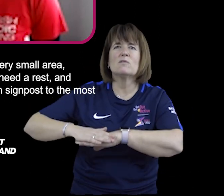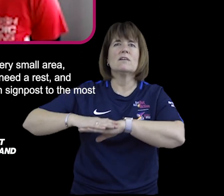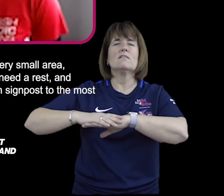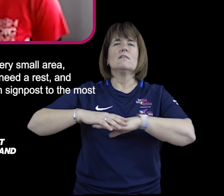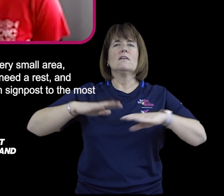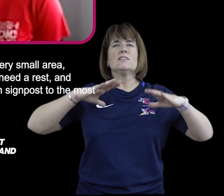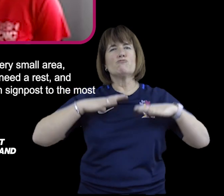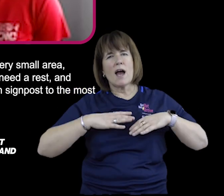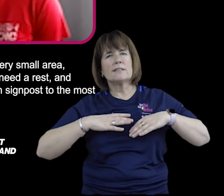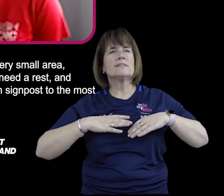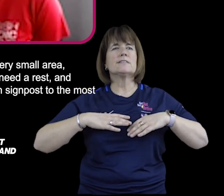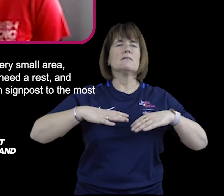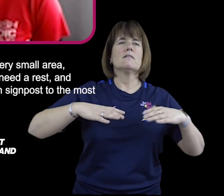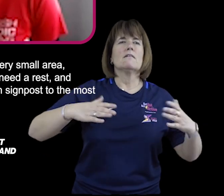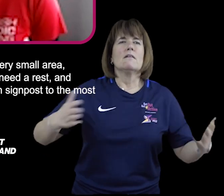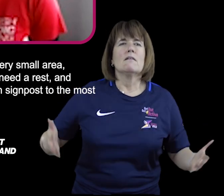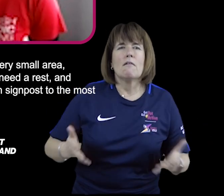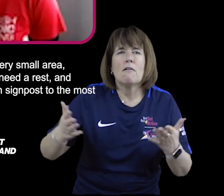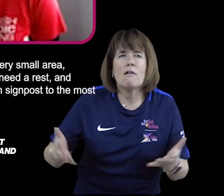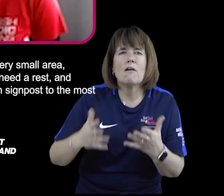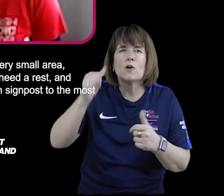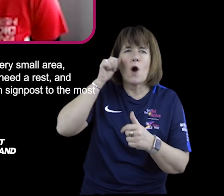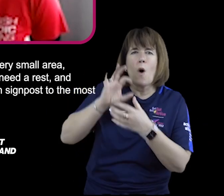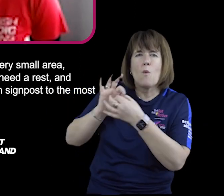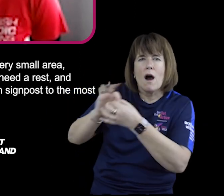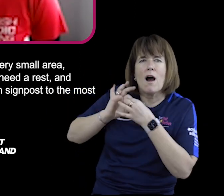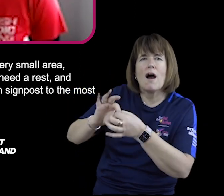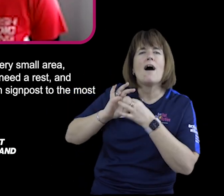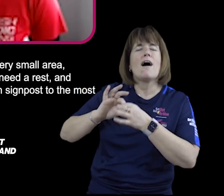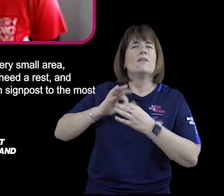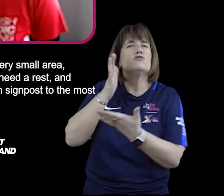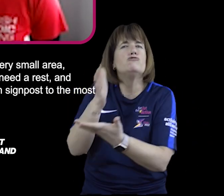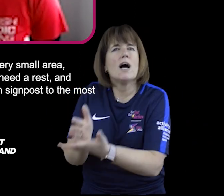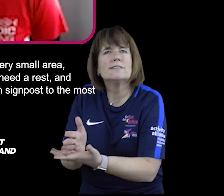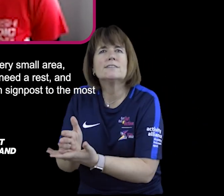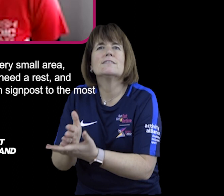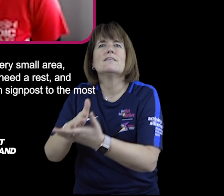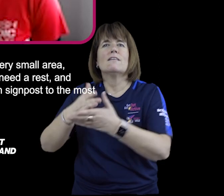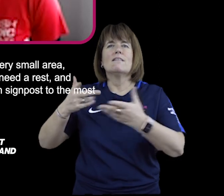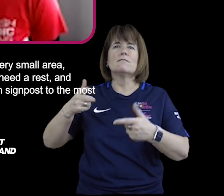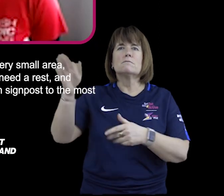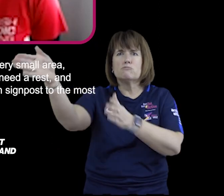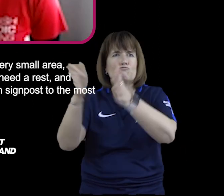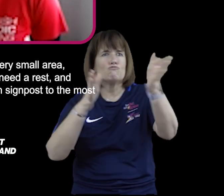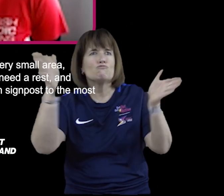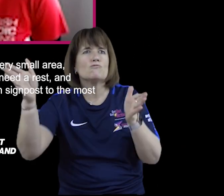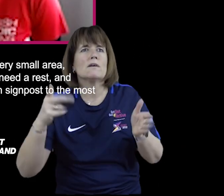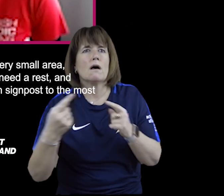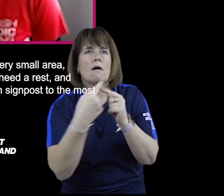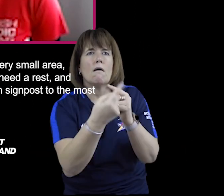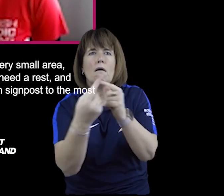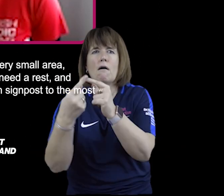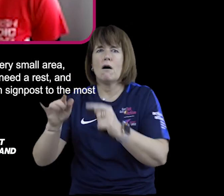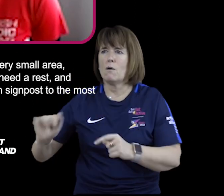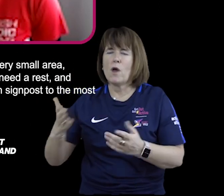of trust, and then we can signpost to the most appropriate exit route, to the best group, whatever they want